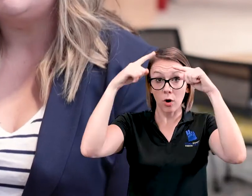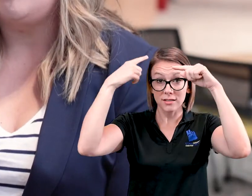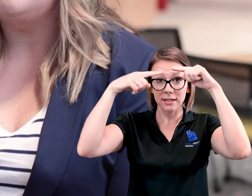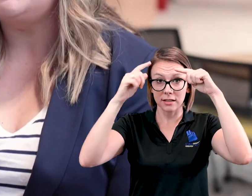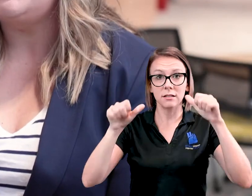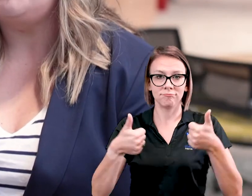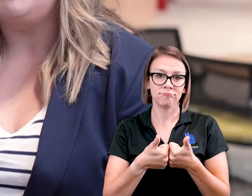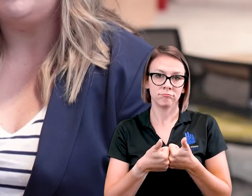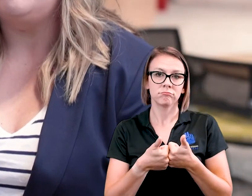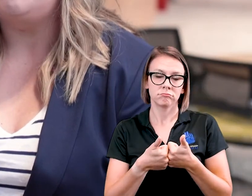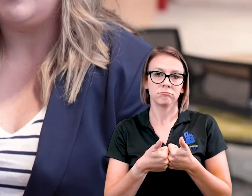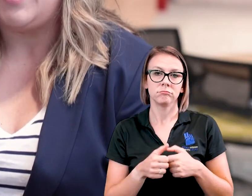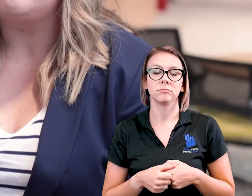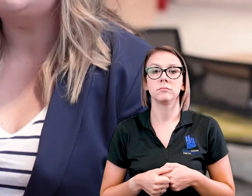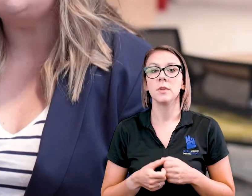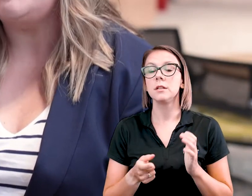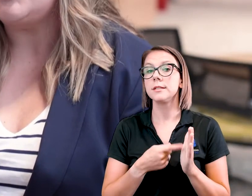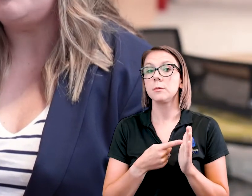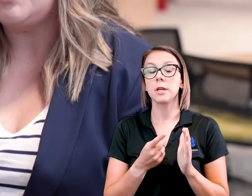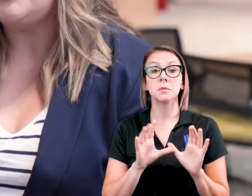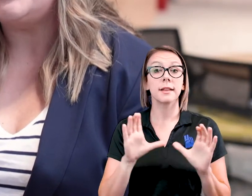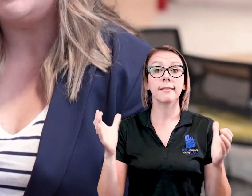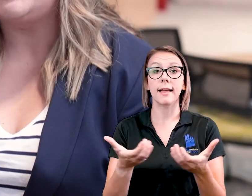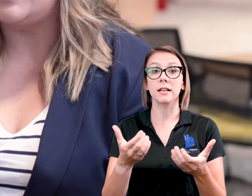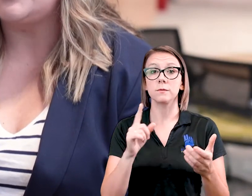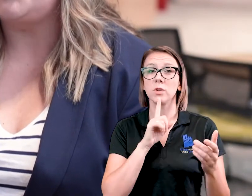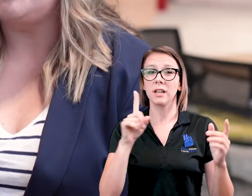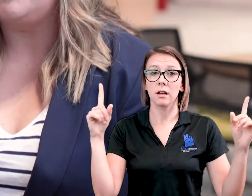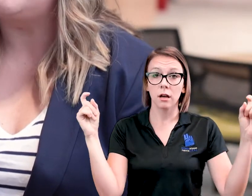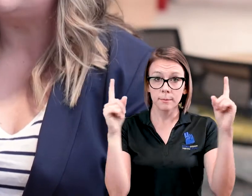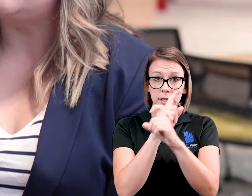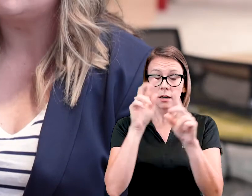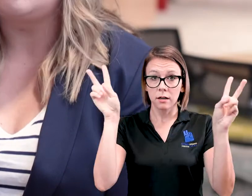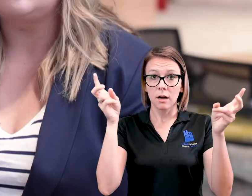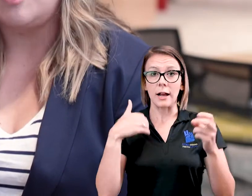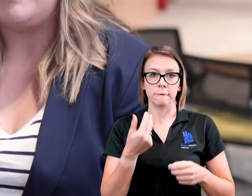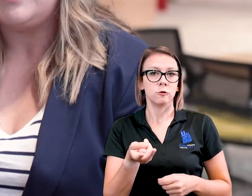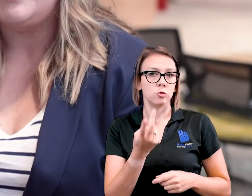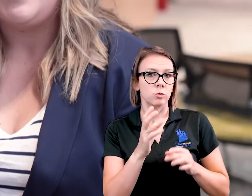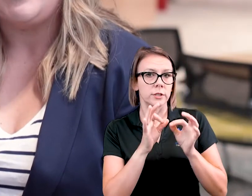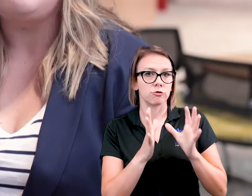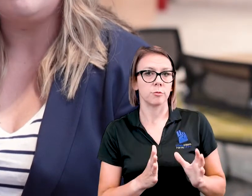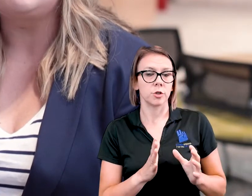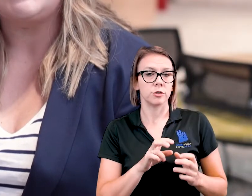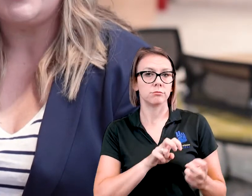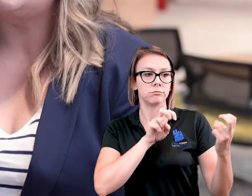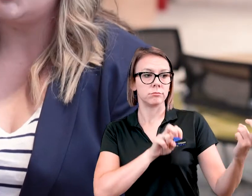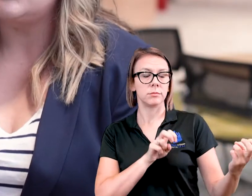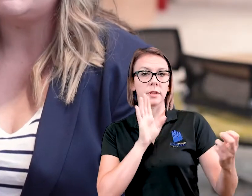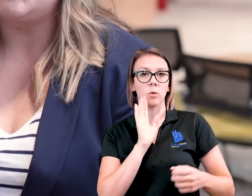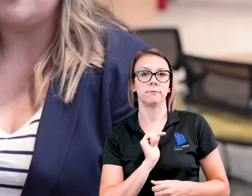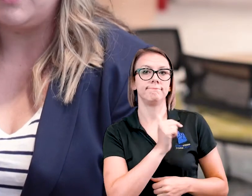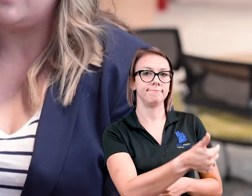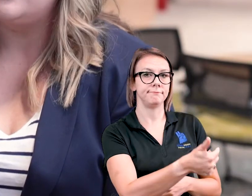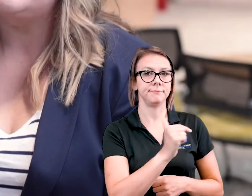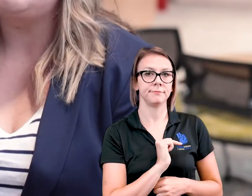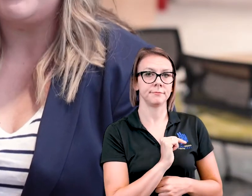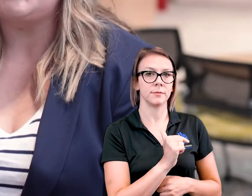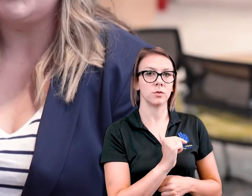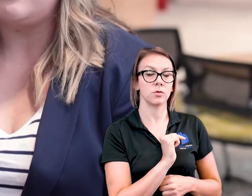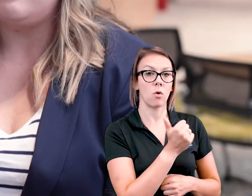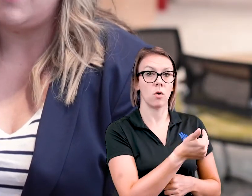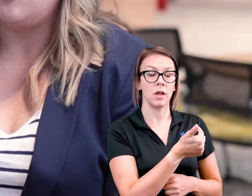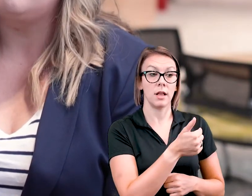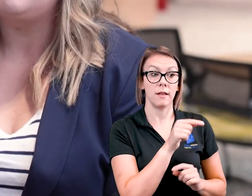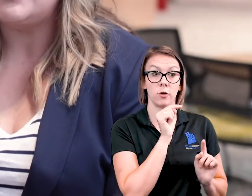interpret. Often we will have 2 interpreters in a classroom if it's a difficult topic, and they will take turns interpreting to